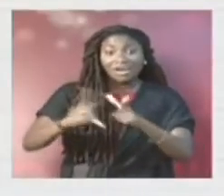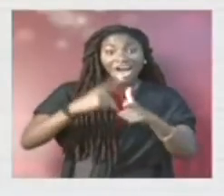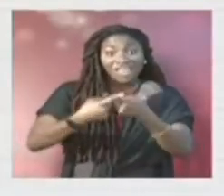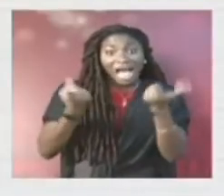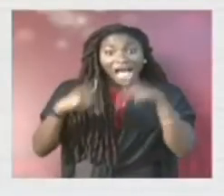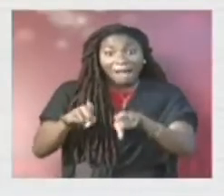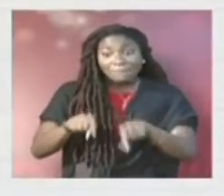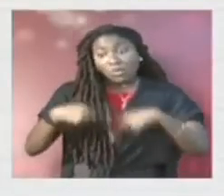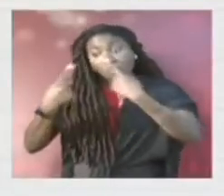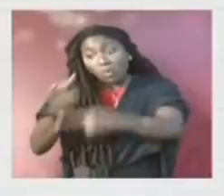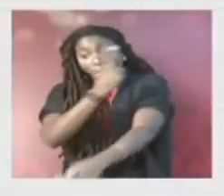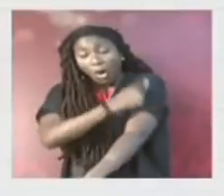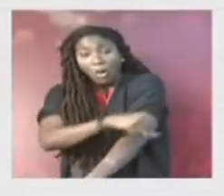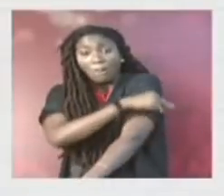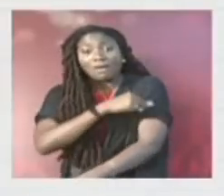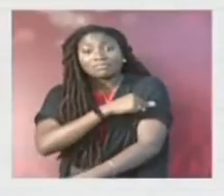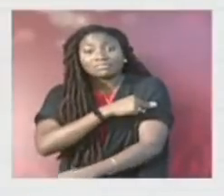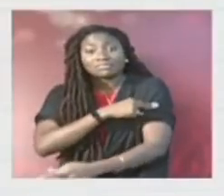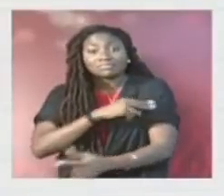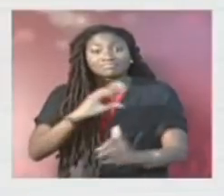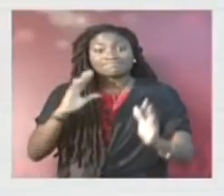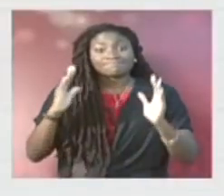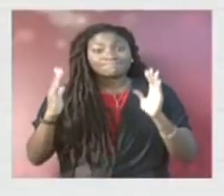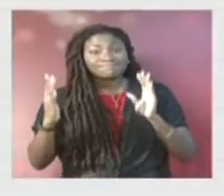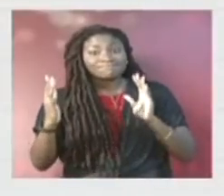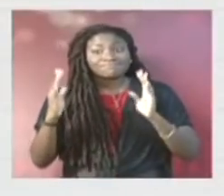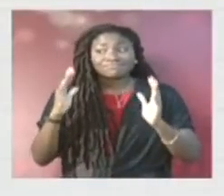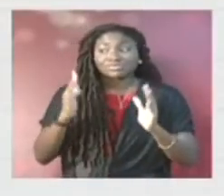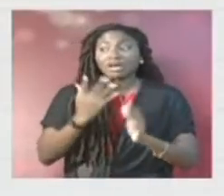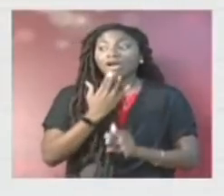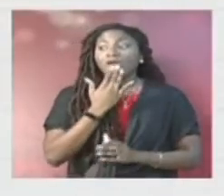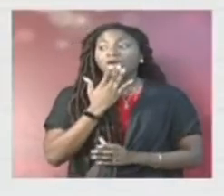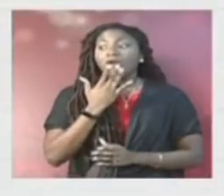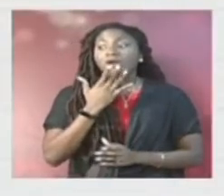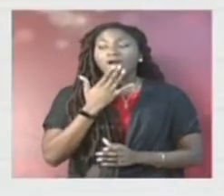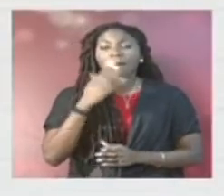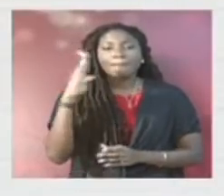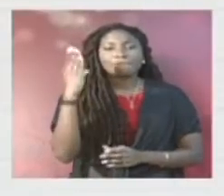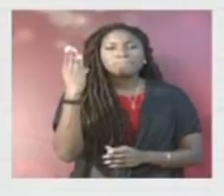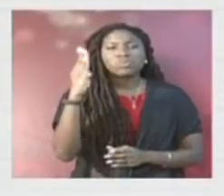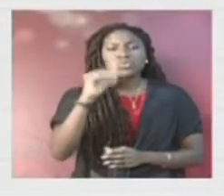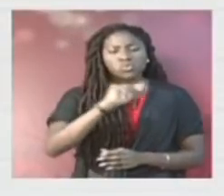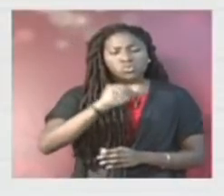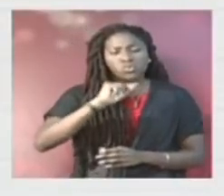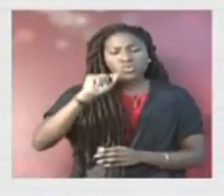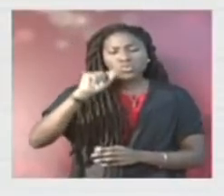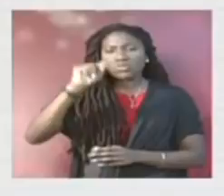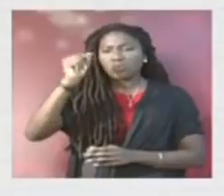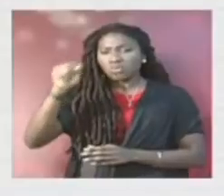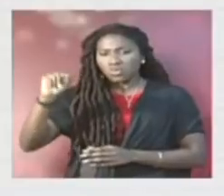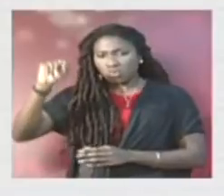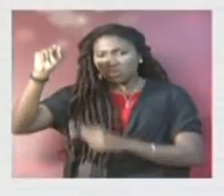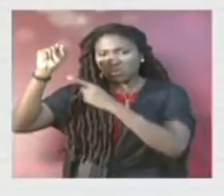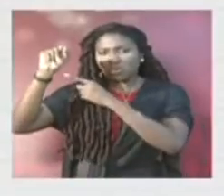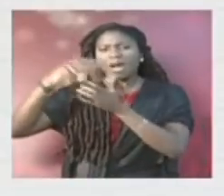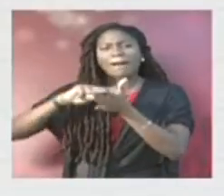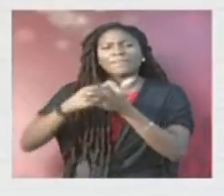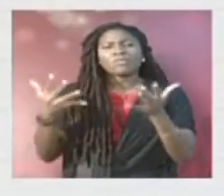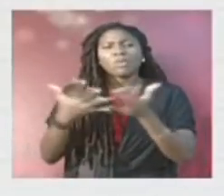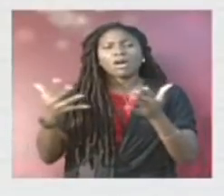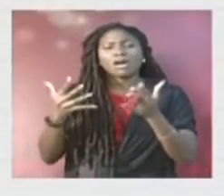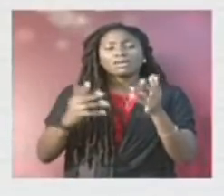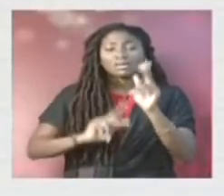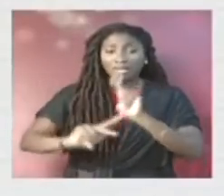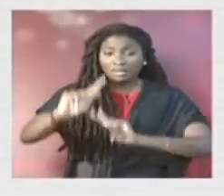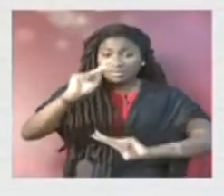in comparison to that, that dotted blue line that we see is the hospitalized people being